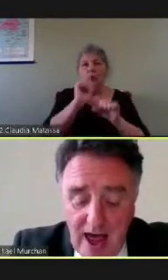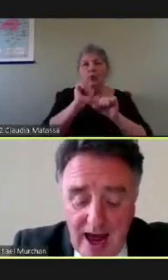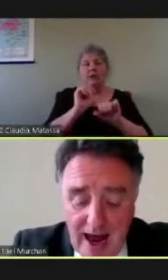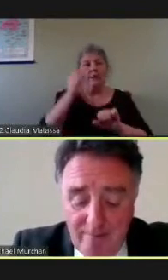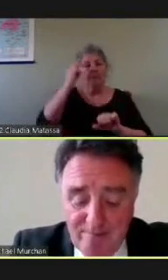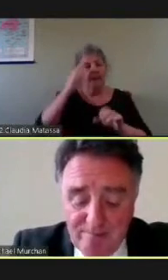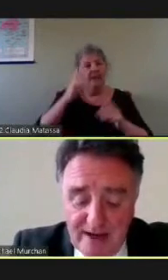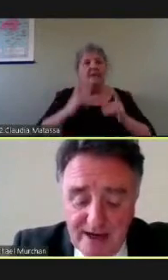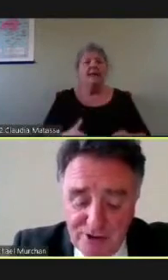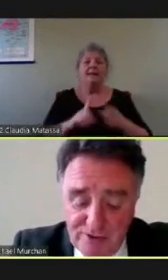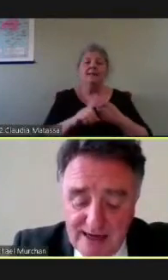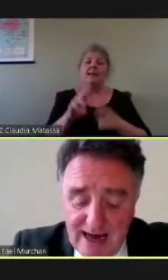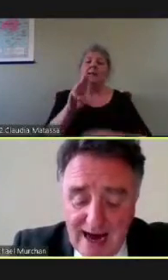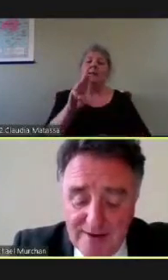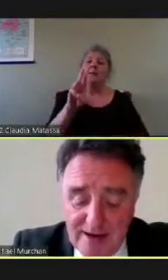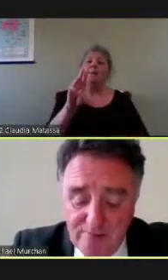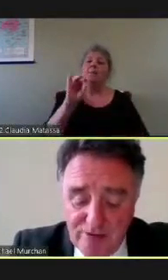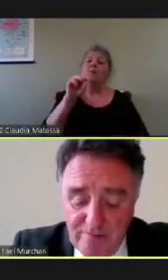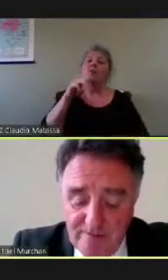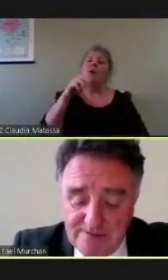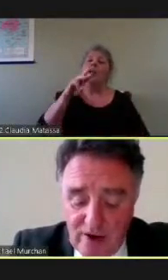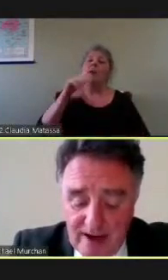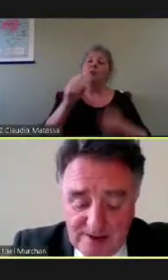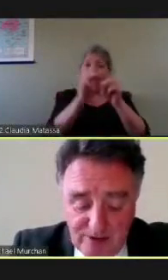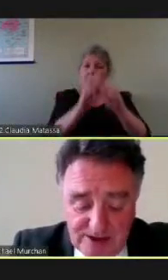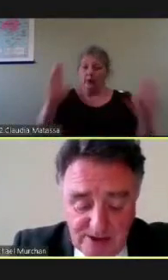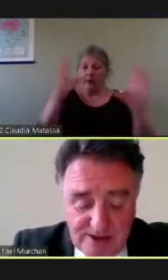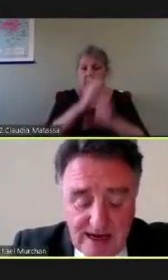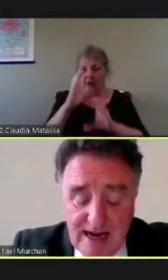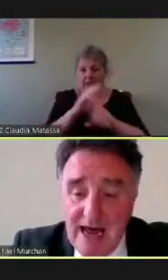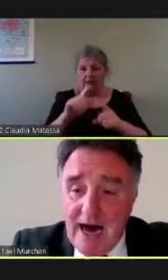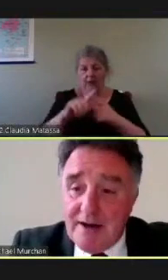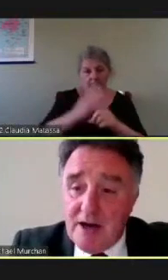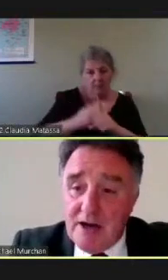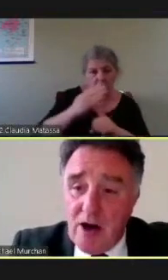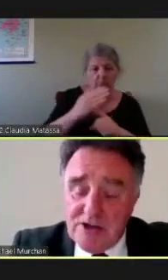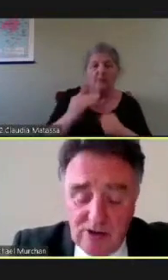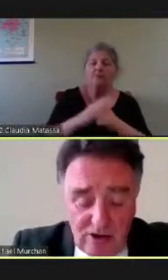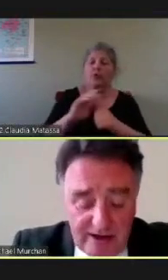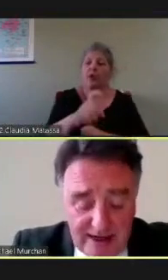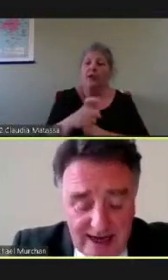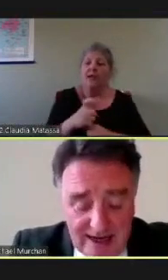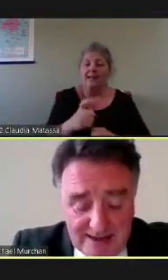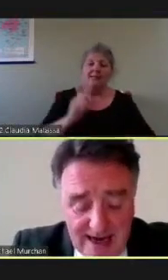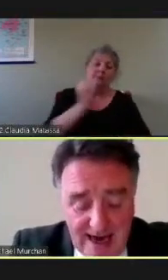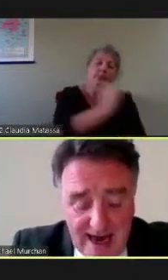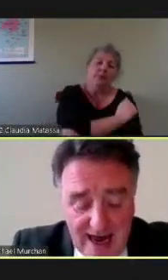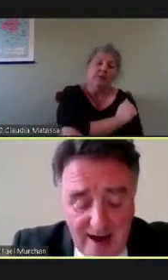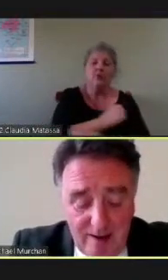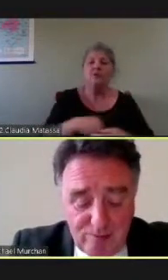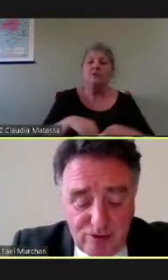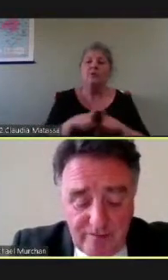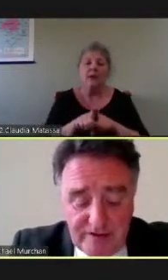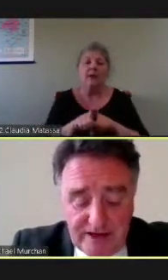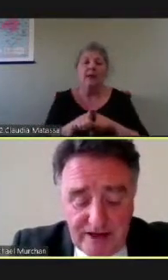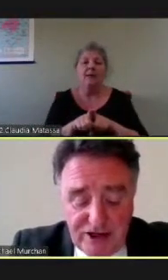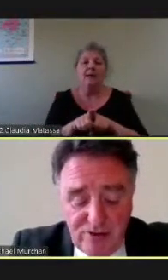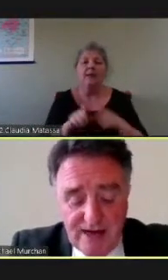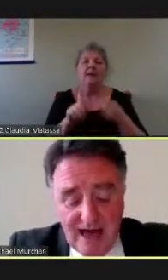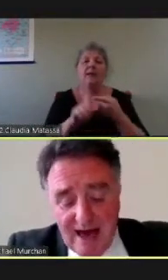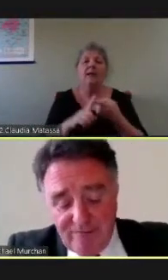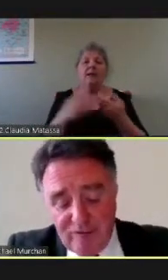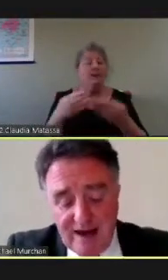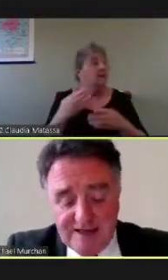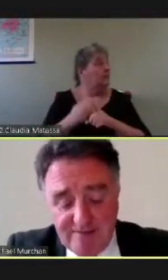care issues and improvements for ex-prisoners. And it is also looking at improving